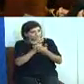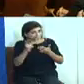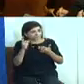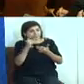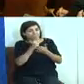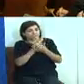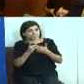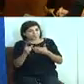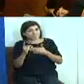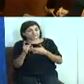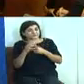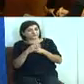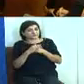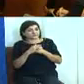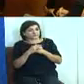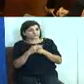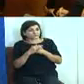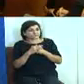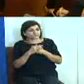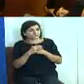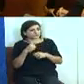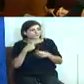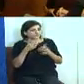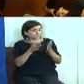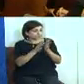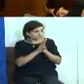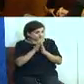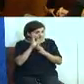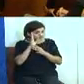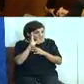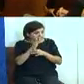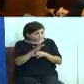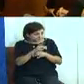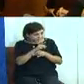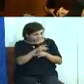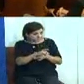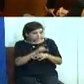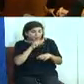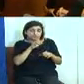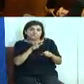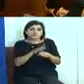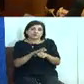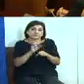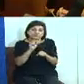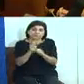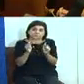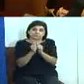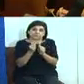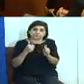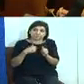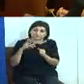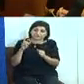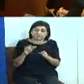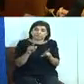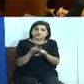all during the week. And I will ask if you will commit to work with me to do the same.